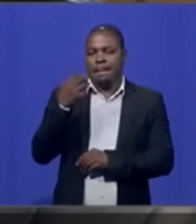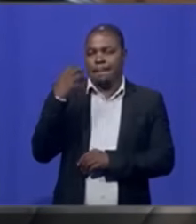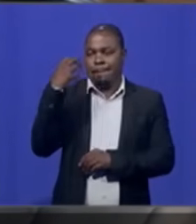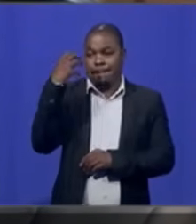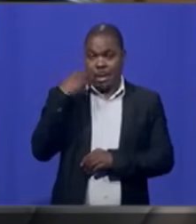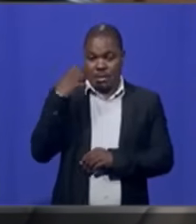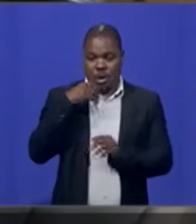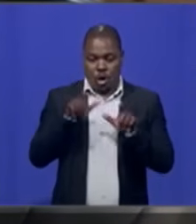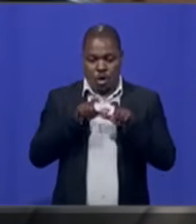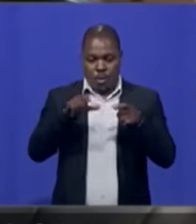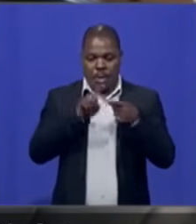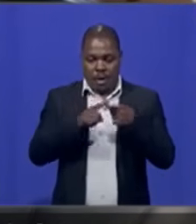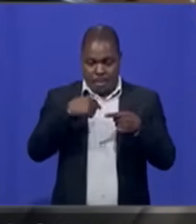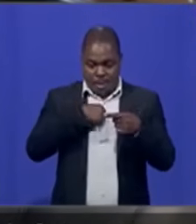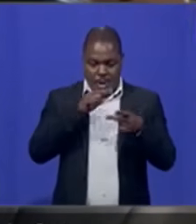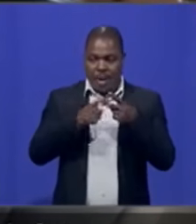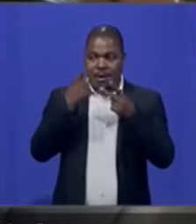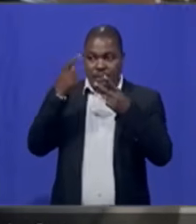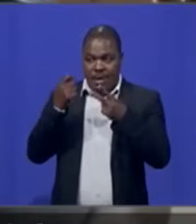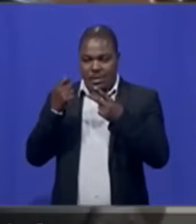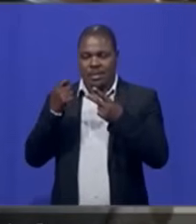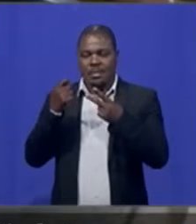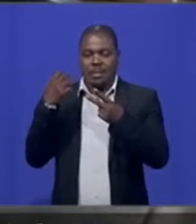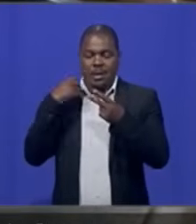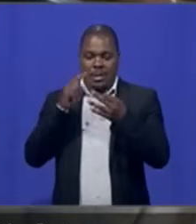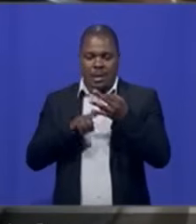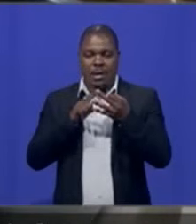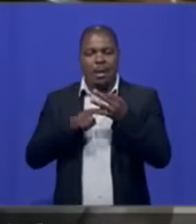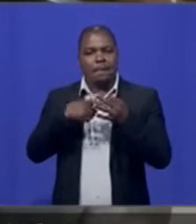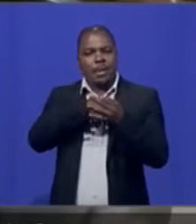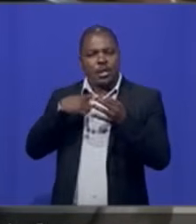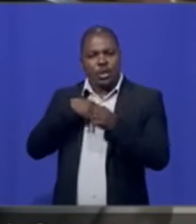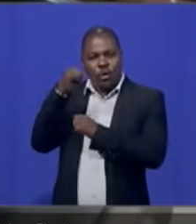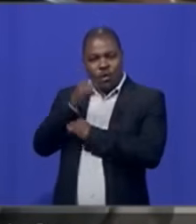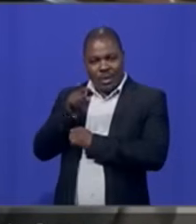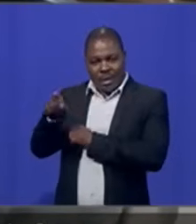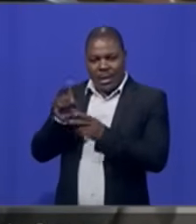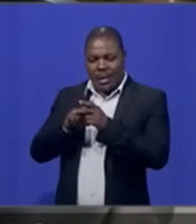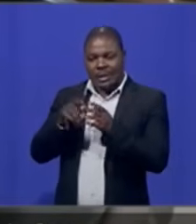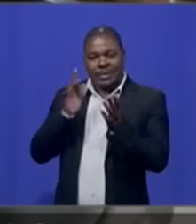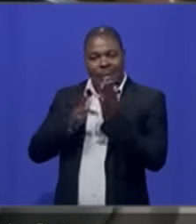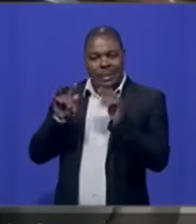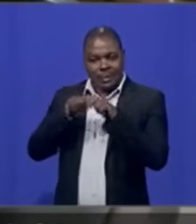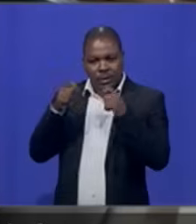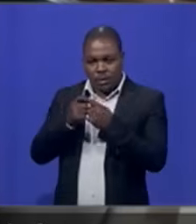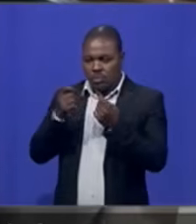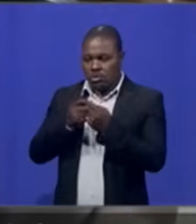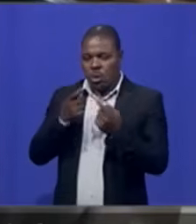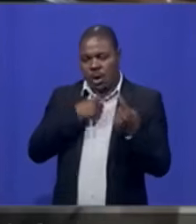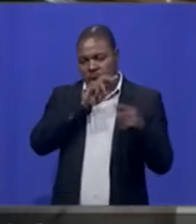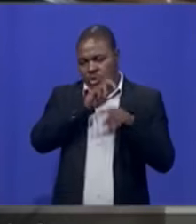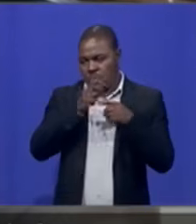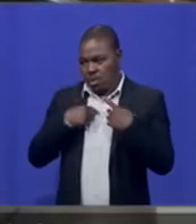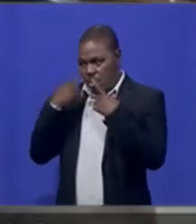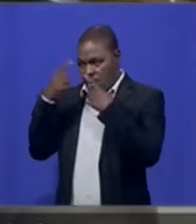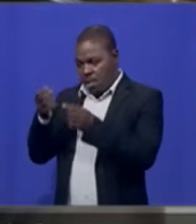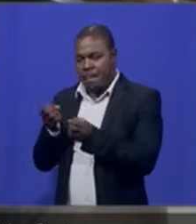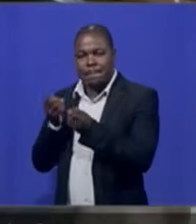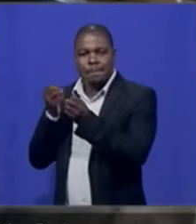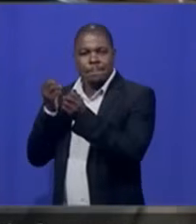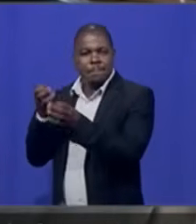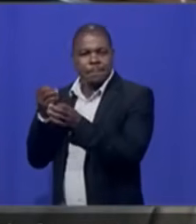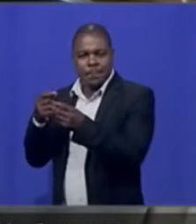committee, myself, Minister of Finance, Minister in the Presidency, supported by the technical team to come and present to him how that path